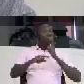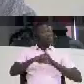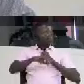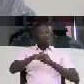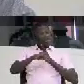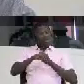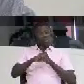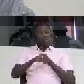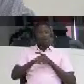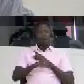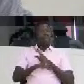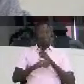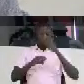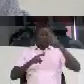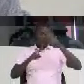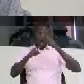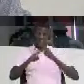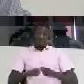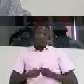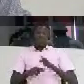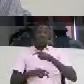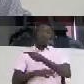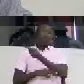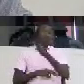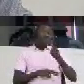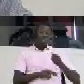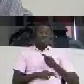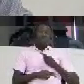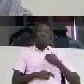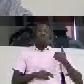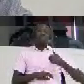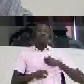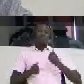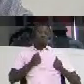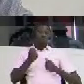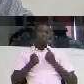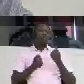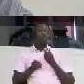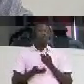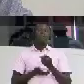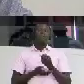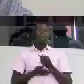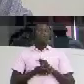restraint and respect for these victims.